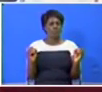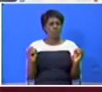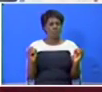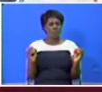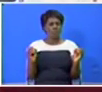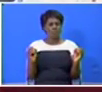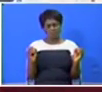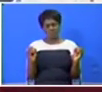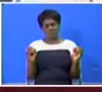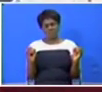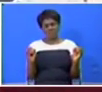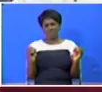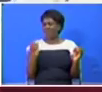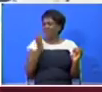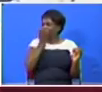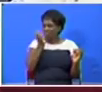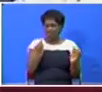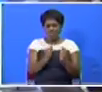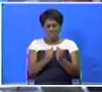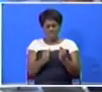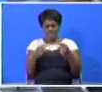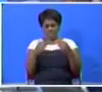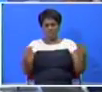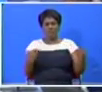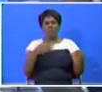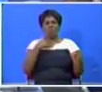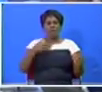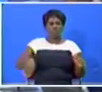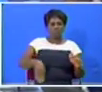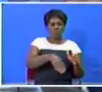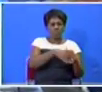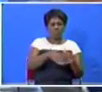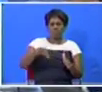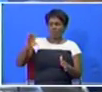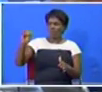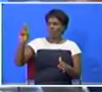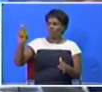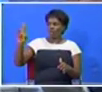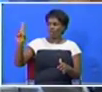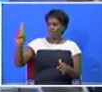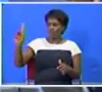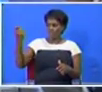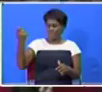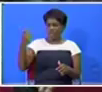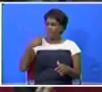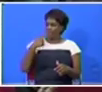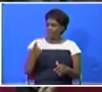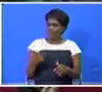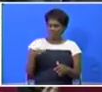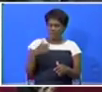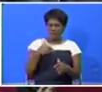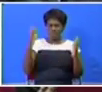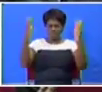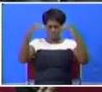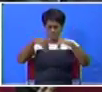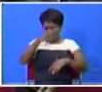Those claims were, however, dismissed by Wangamati, who is seeking to unseat Lusaka on a Ford Kenya ticket. Wangamati, who was to hold a rally